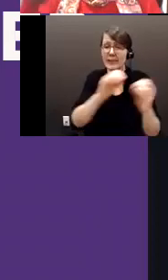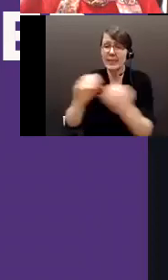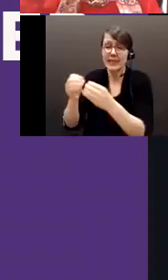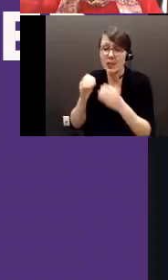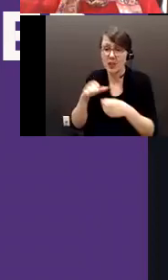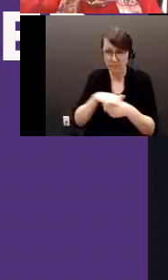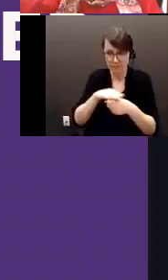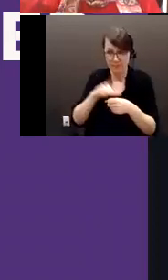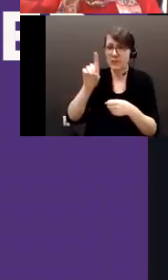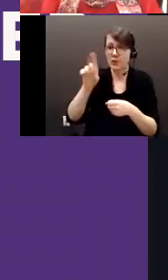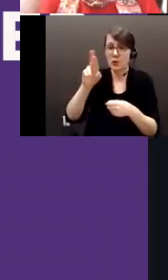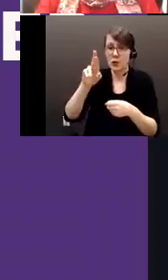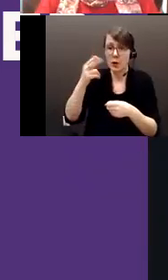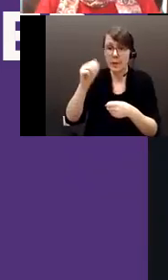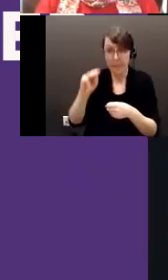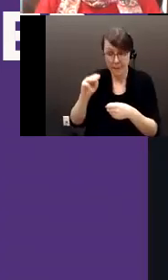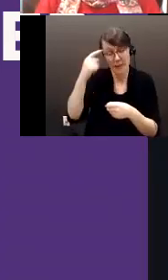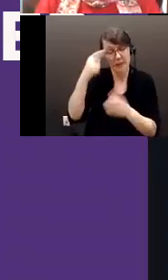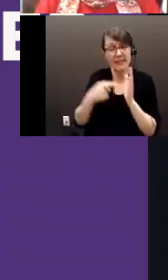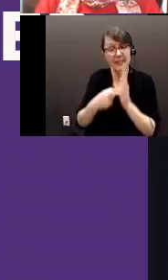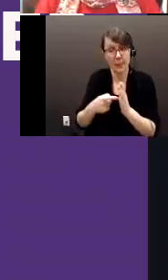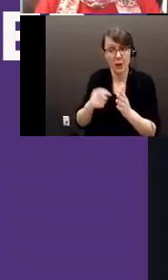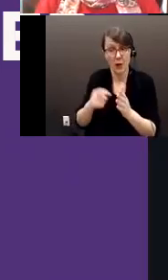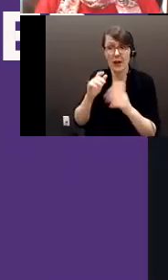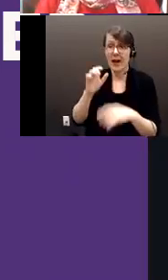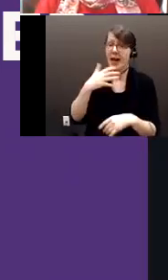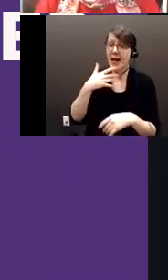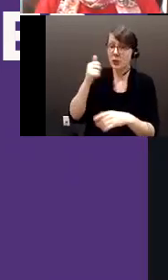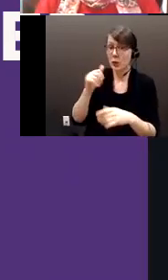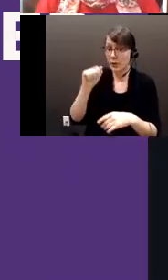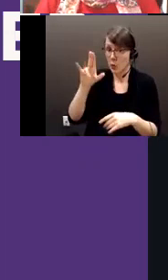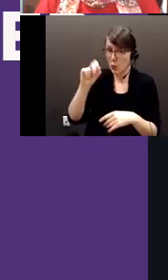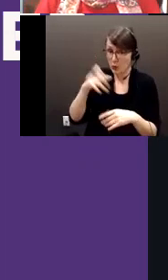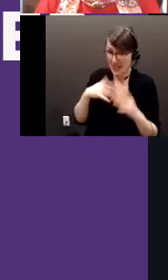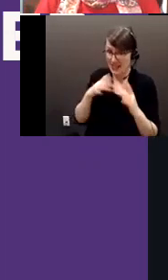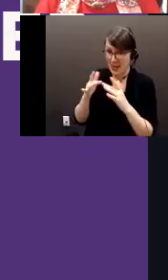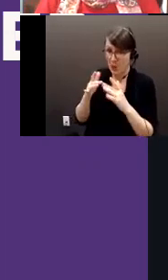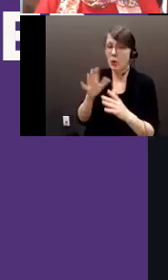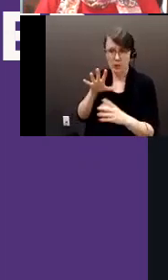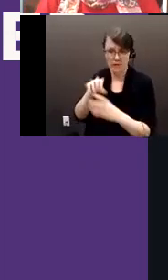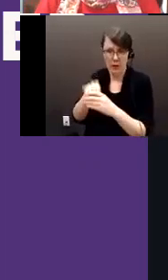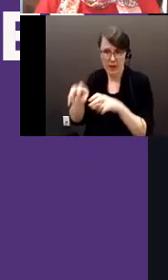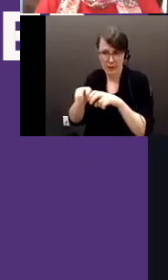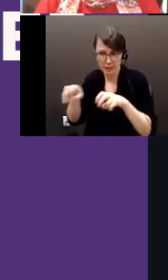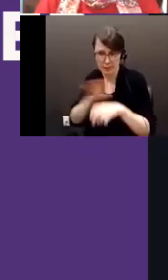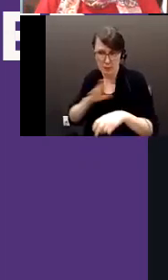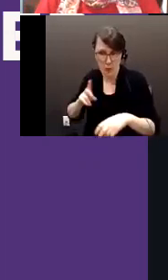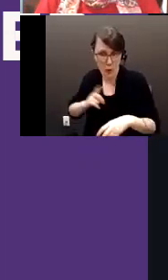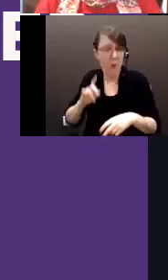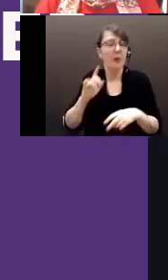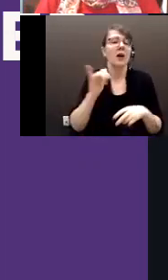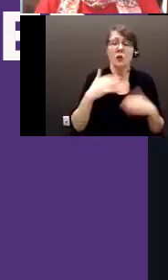Elder Abuse Network, the Women's Committee of Durham Region, Sex Workers Support Circle, and the Human